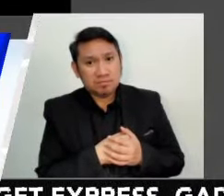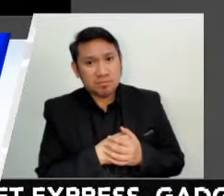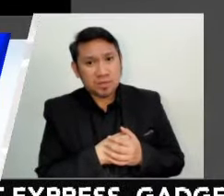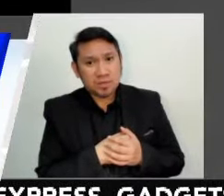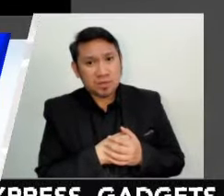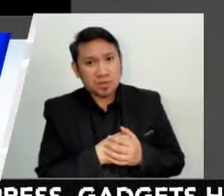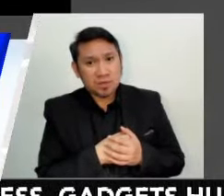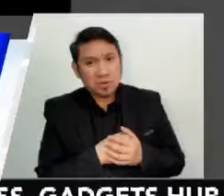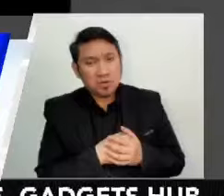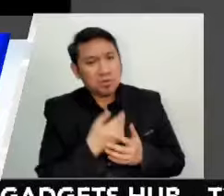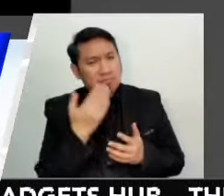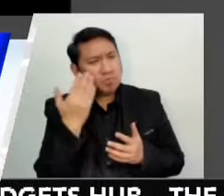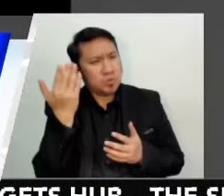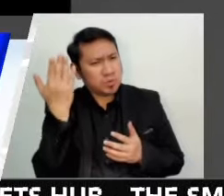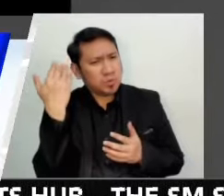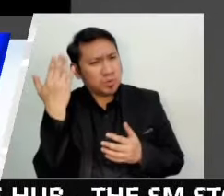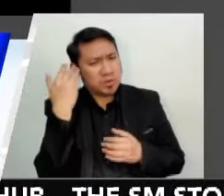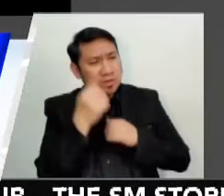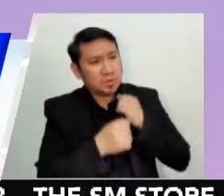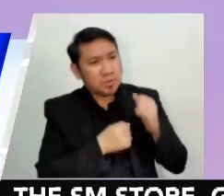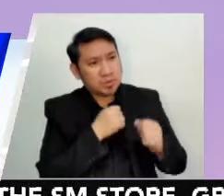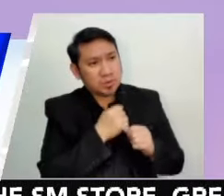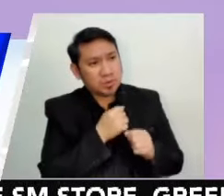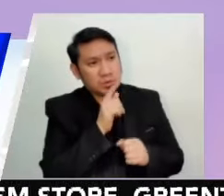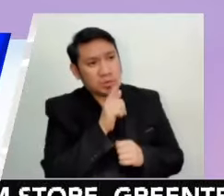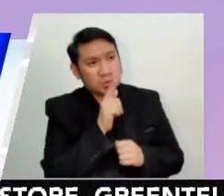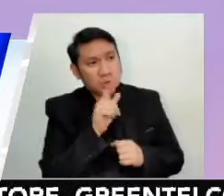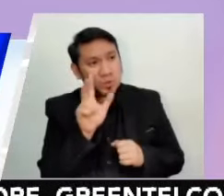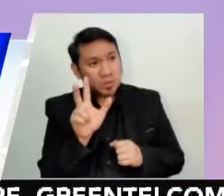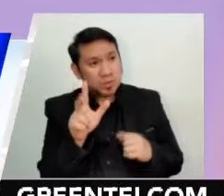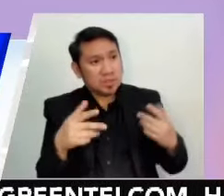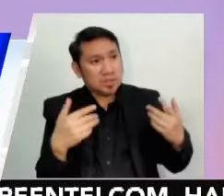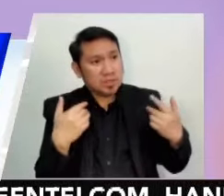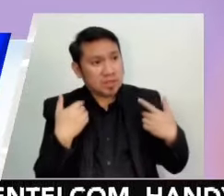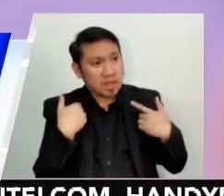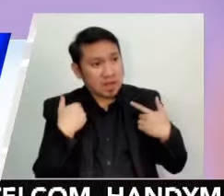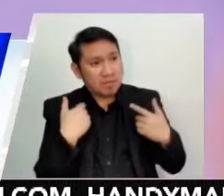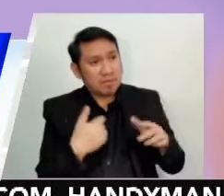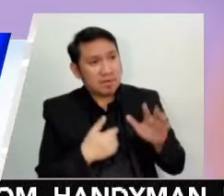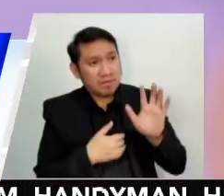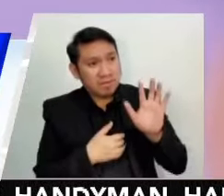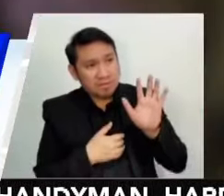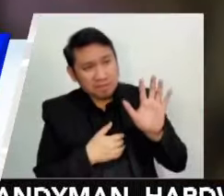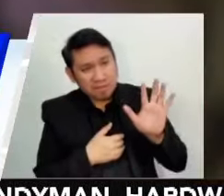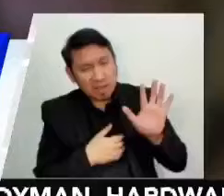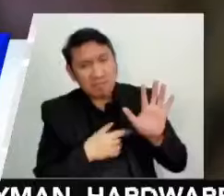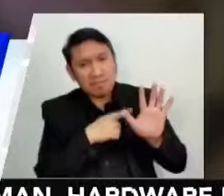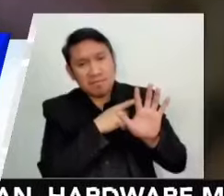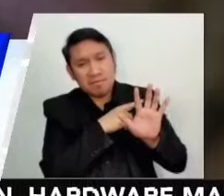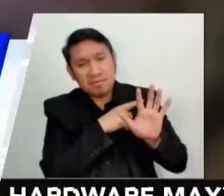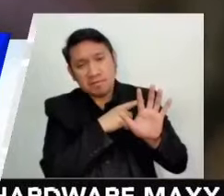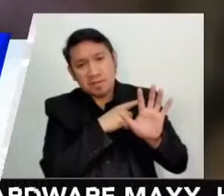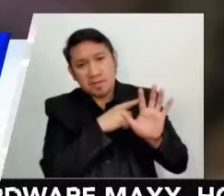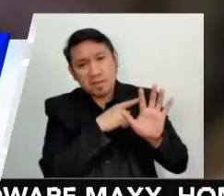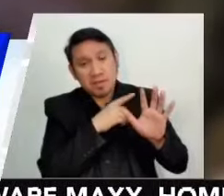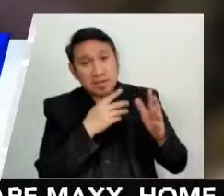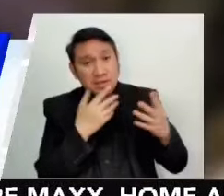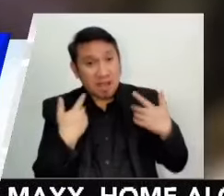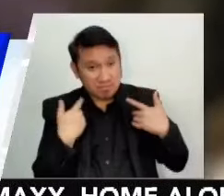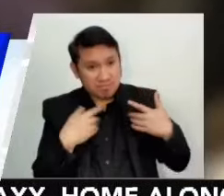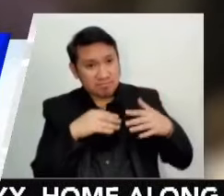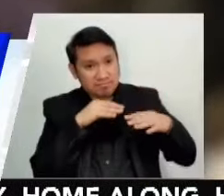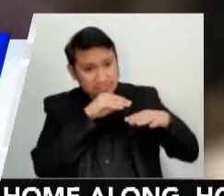for the past year, since 2023, naglabas tayo ng limang advisories for Canlaon Volcano kasi dumadami